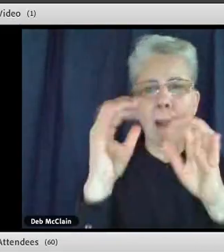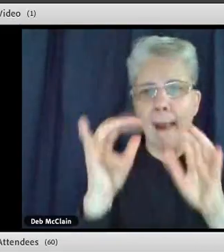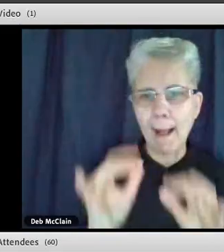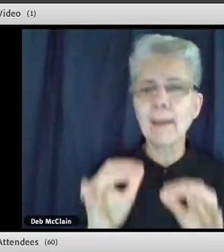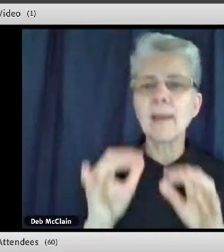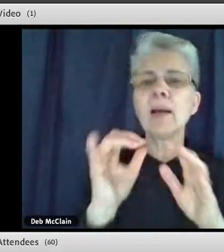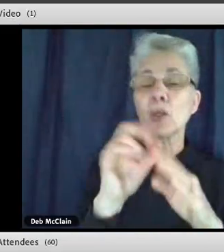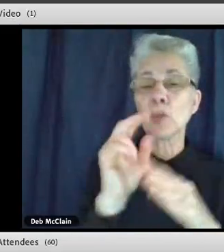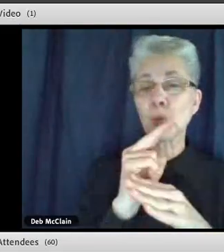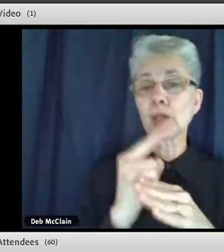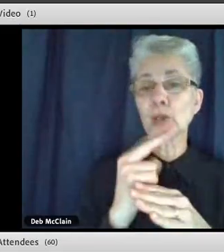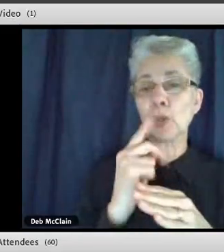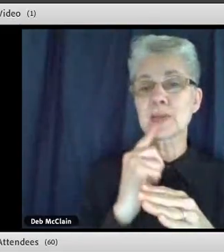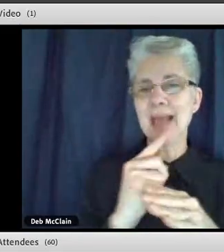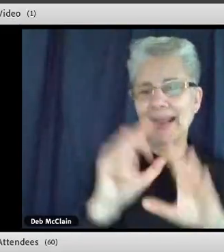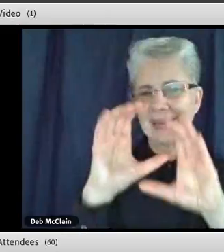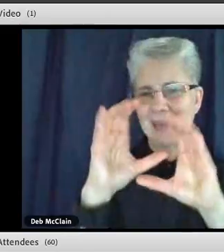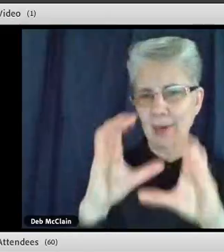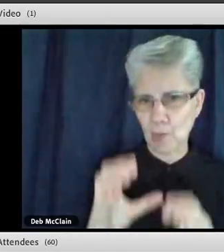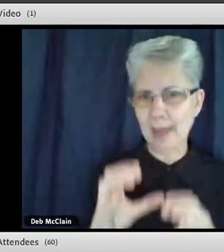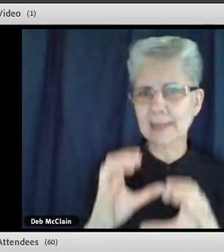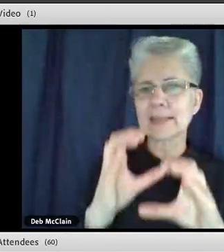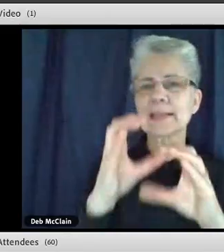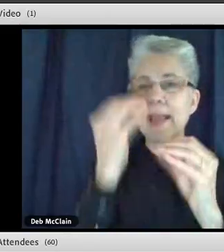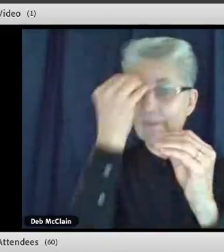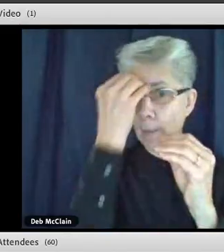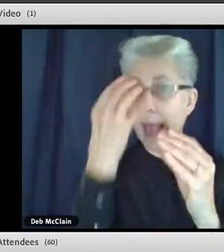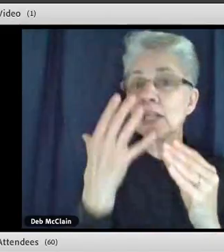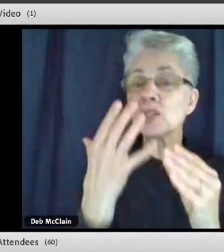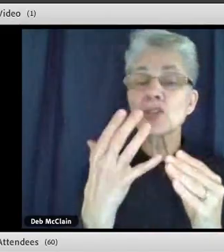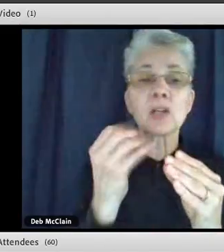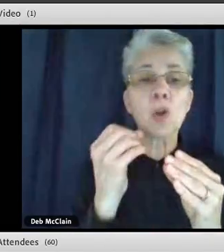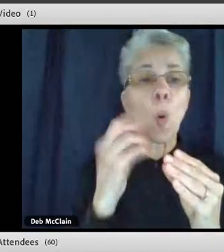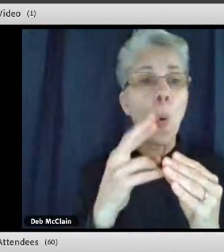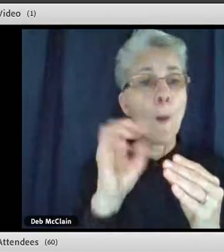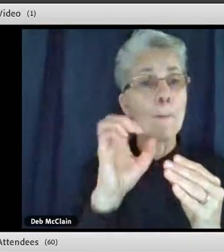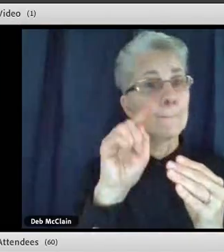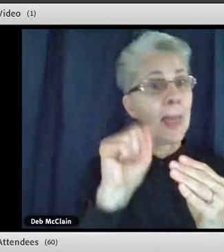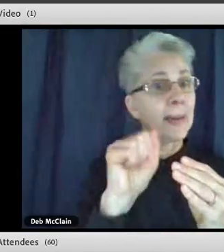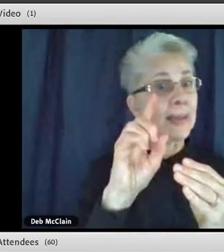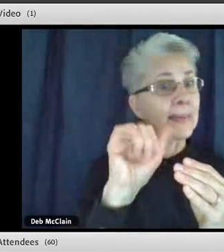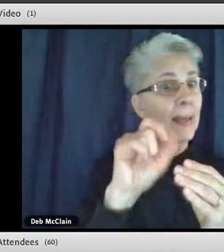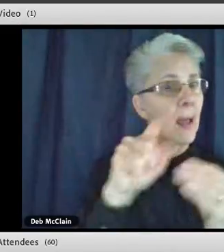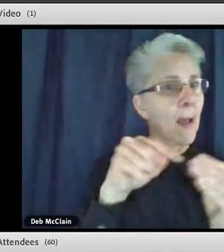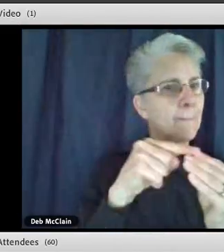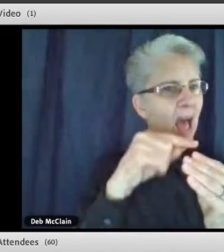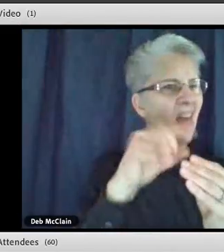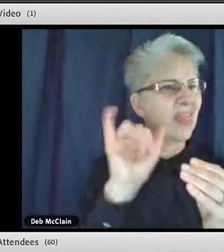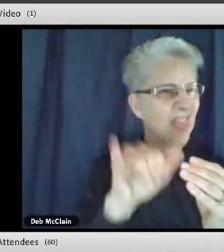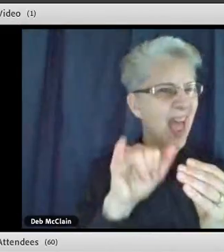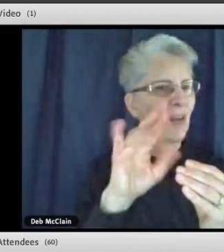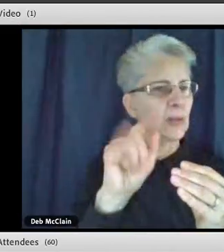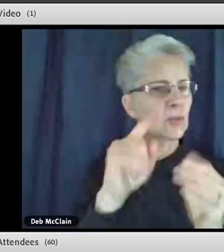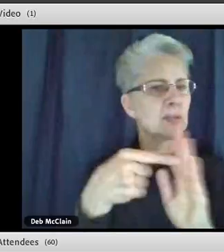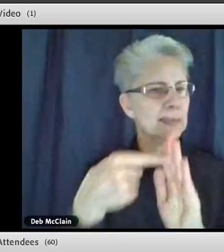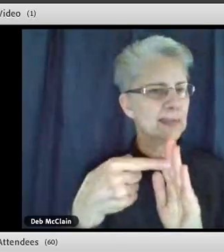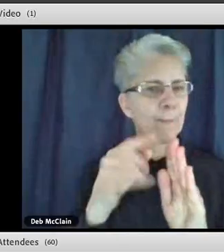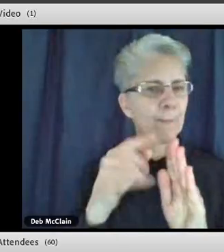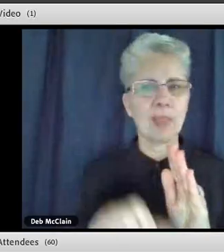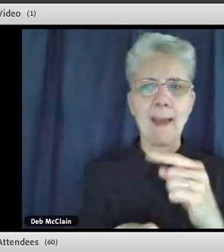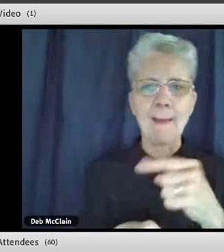essentially kind of categorize information or metadata about a resource. So I have this example of like this